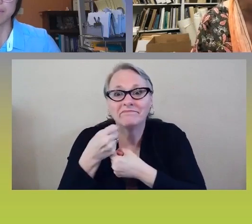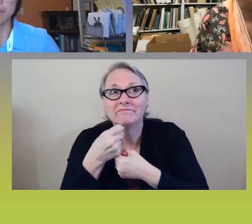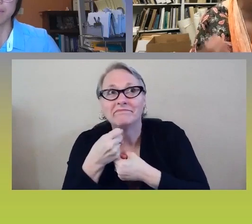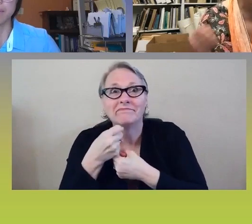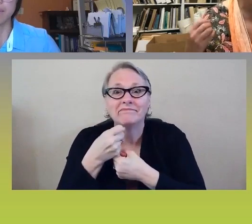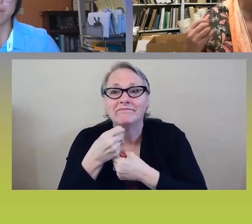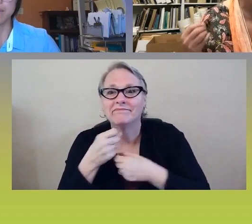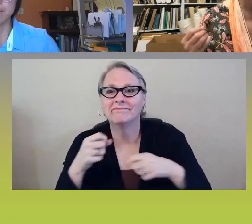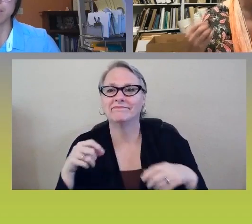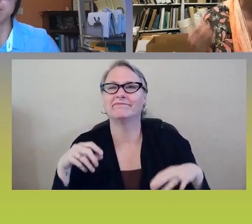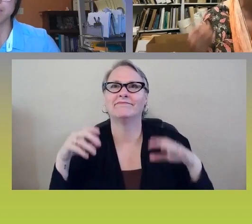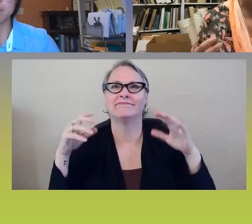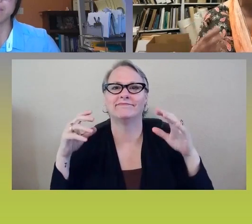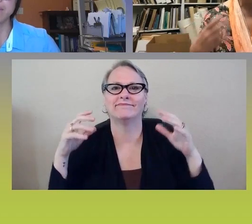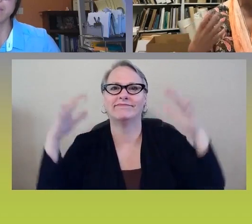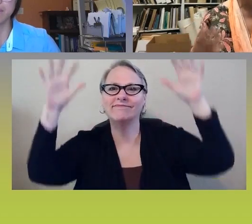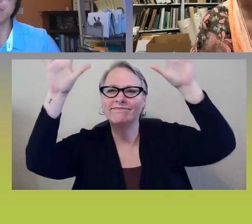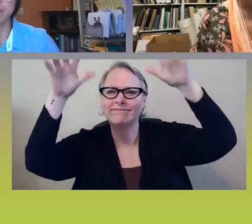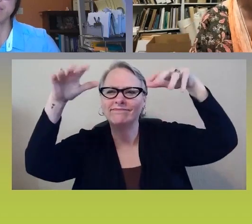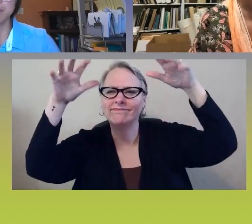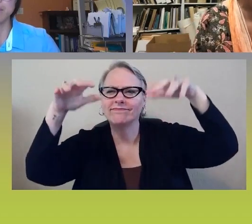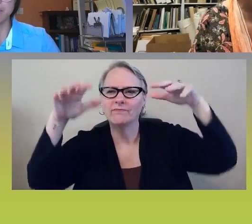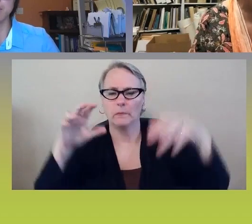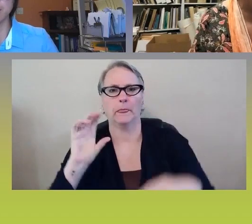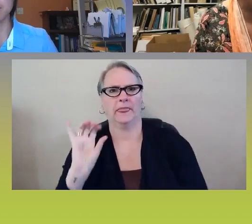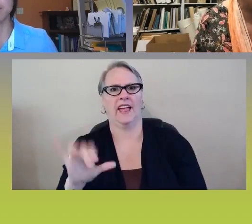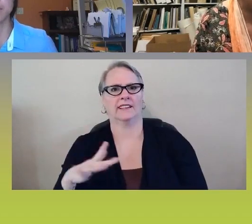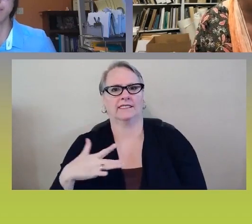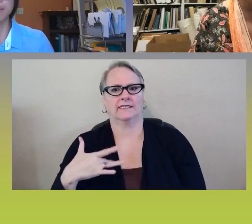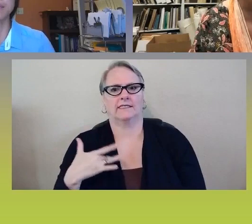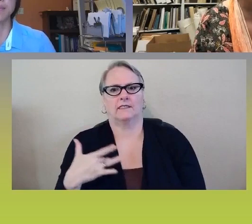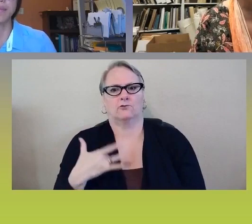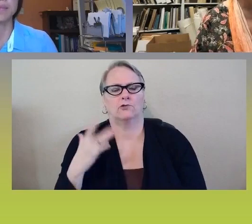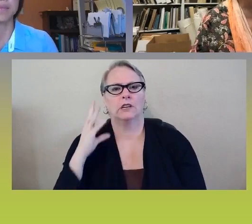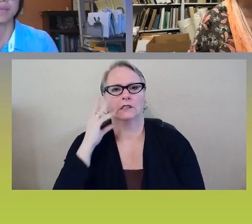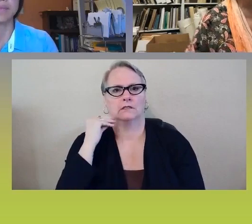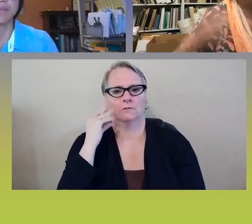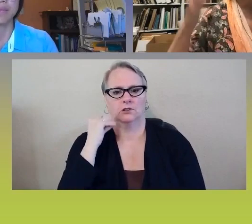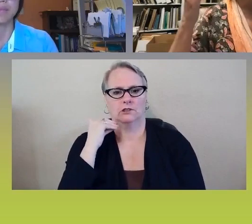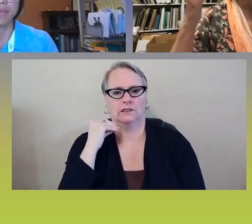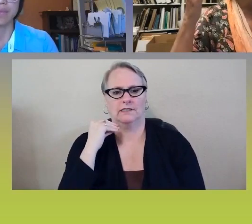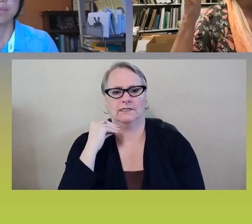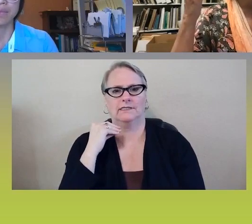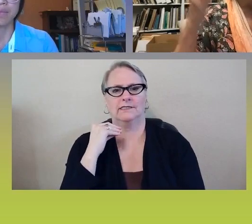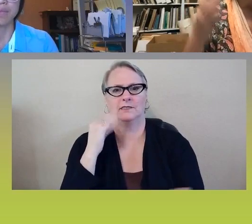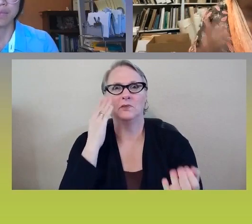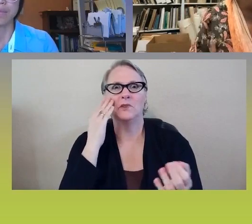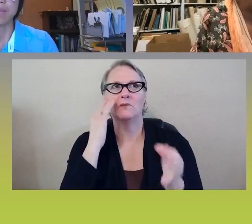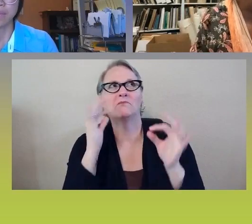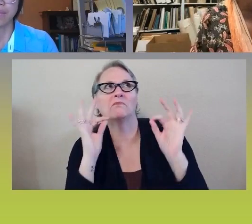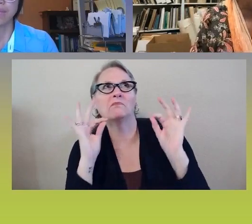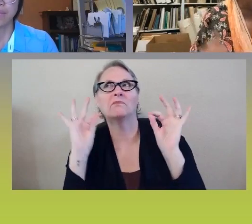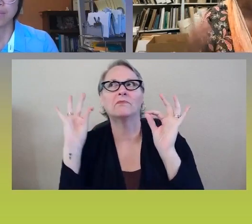and having that very sensory experience, and looking, how the